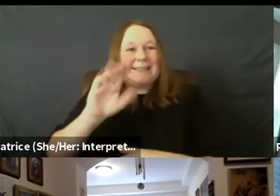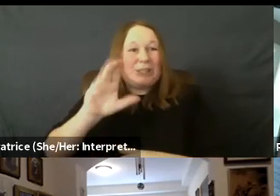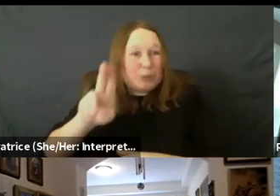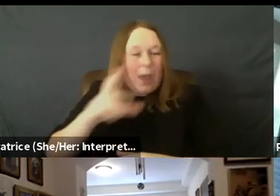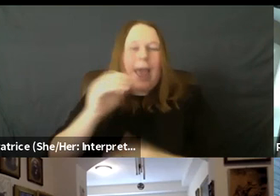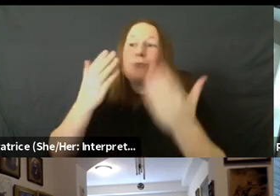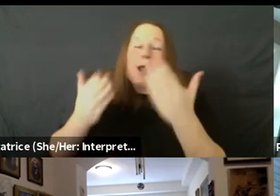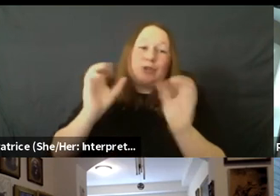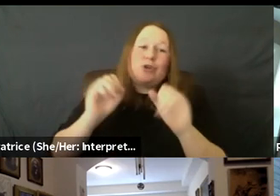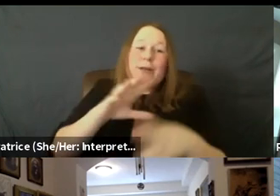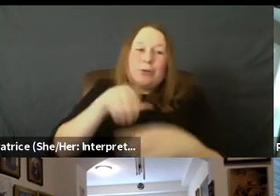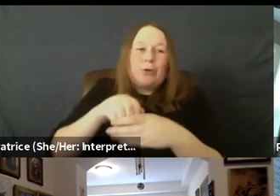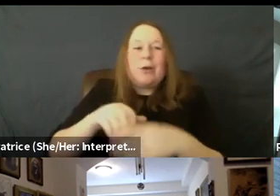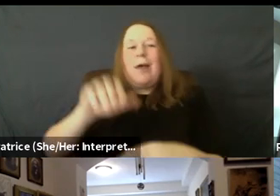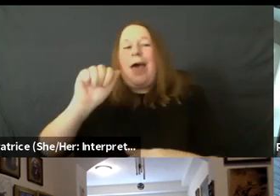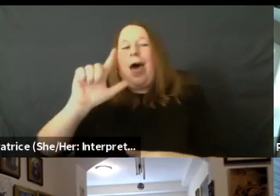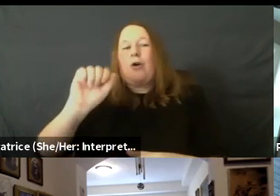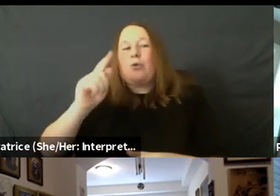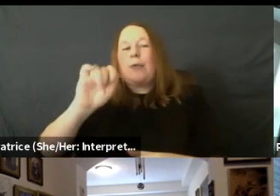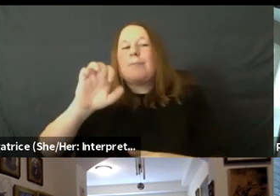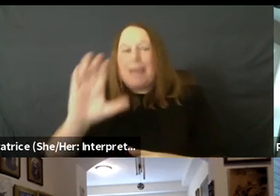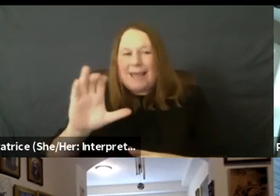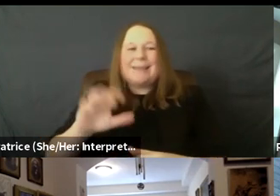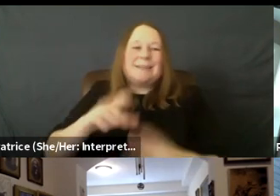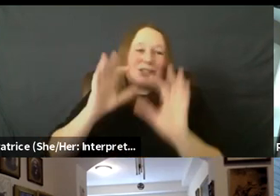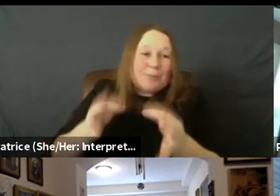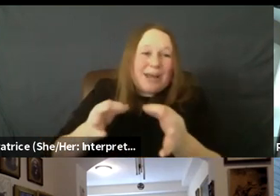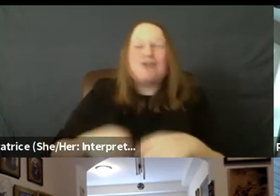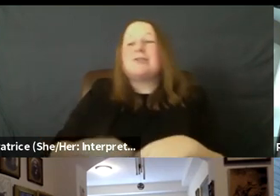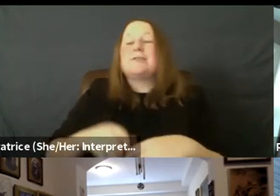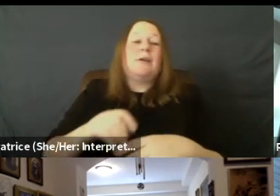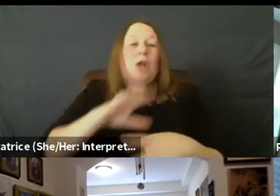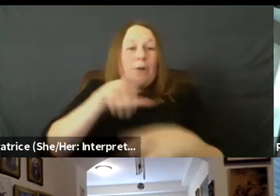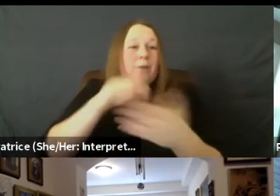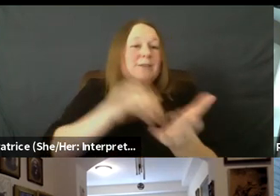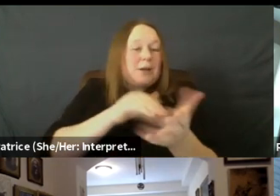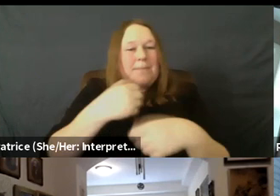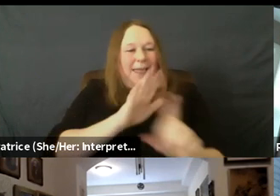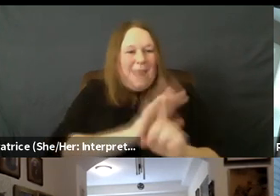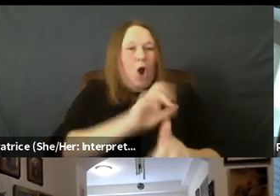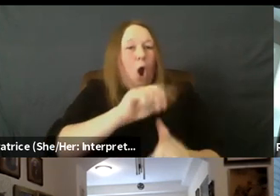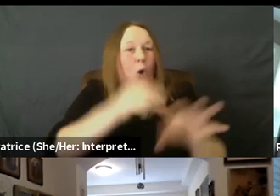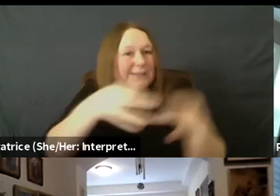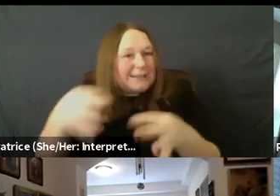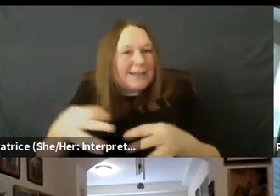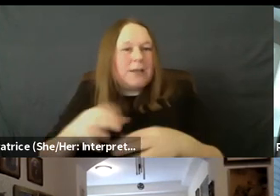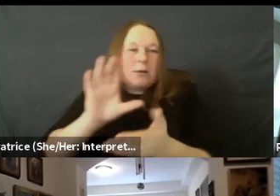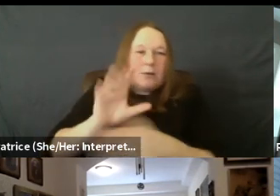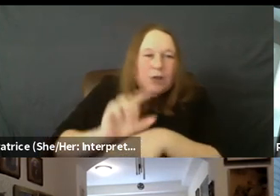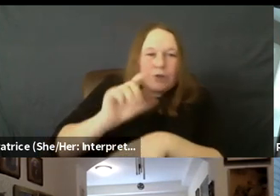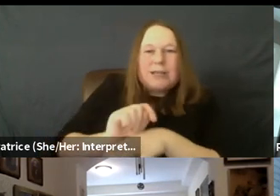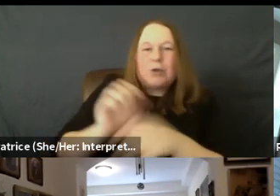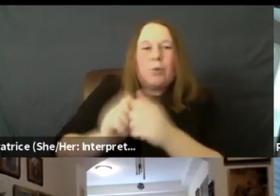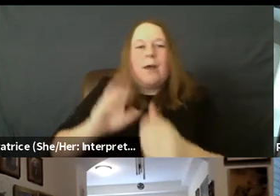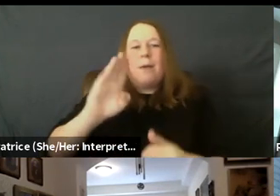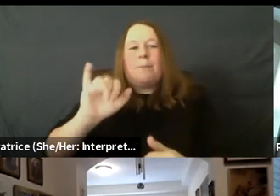perhaps this could involve algorithmic determinations. Perhaps this could involve doctors making individual determinations, consultations with a